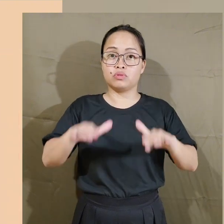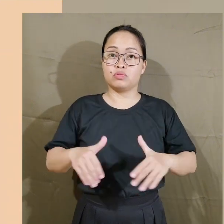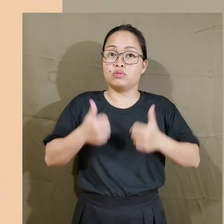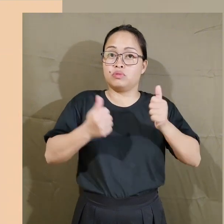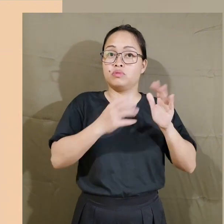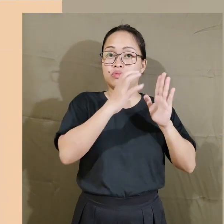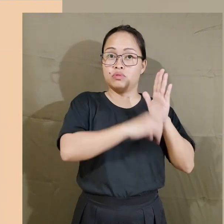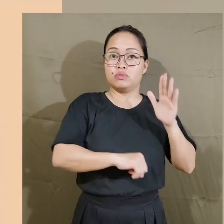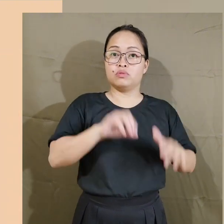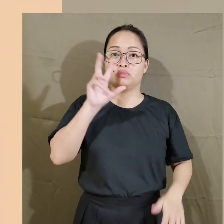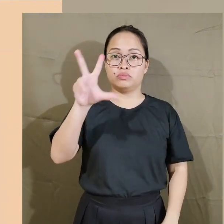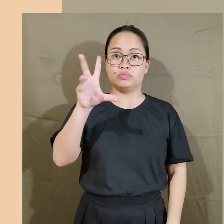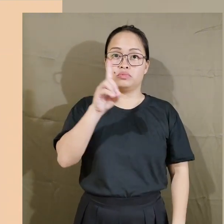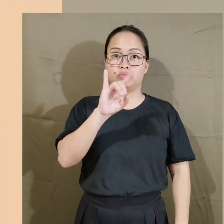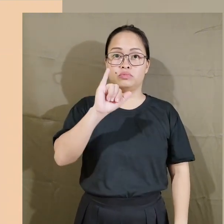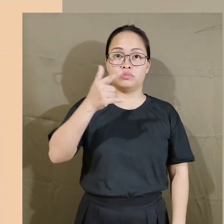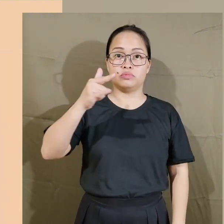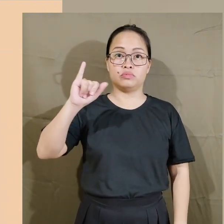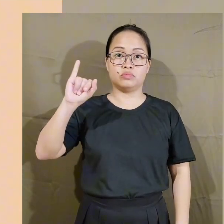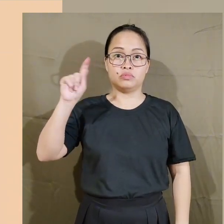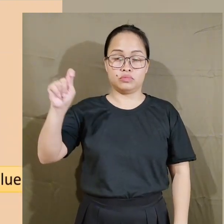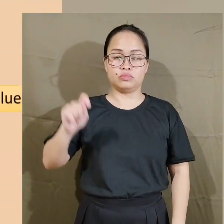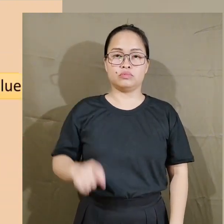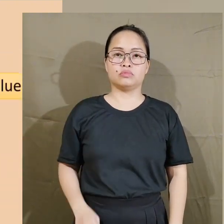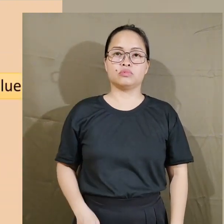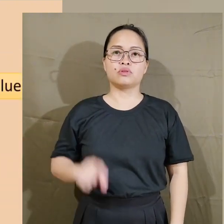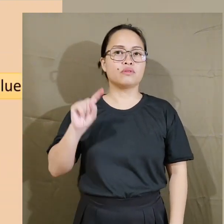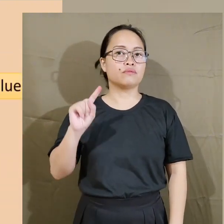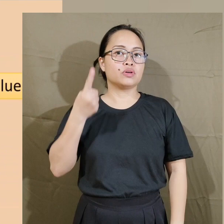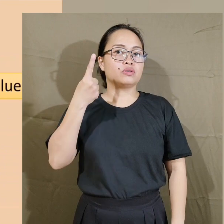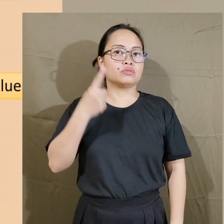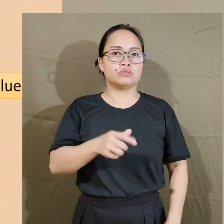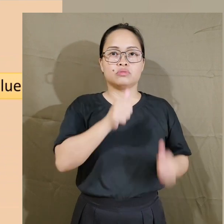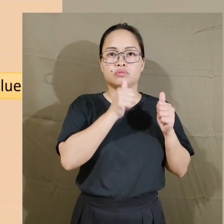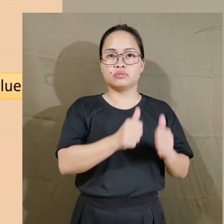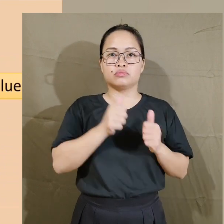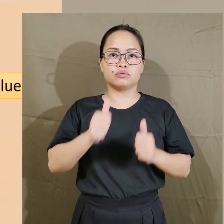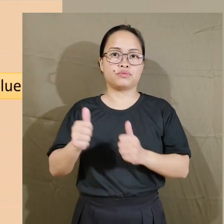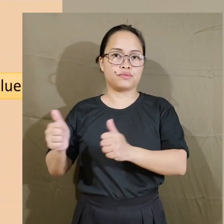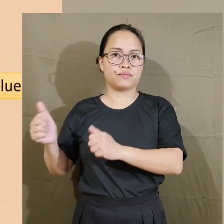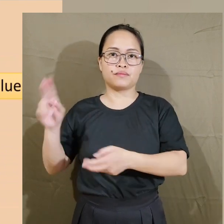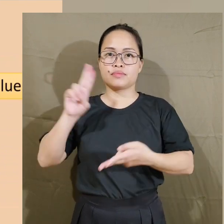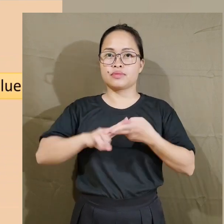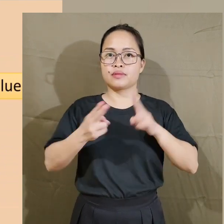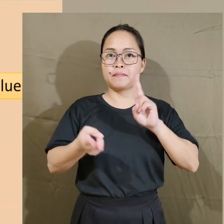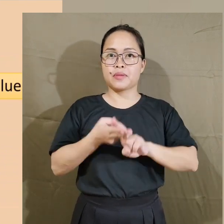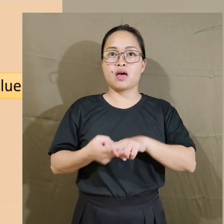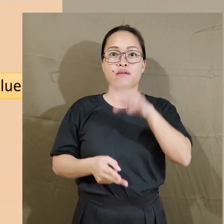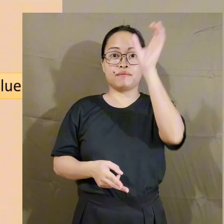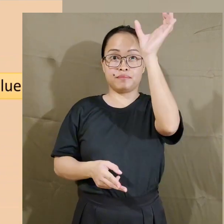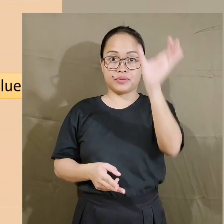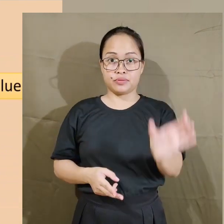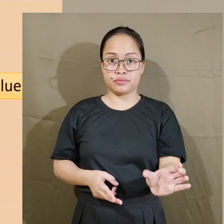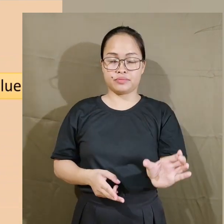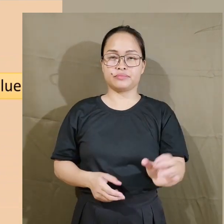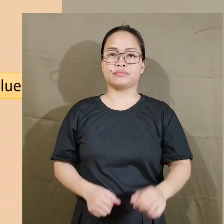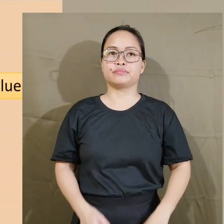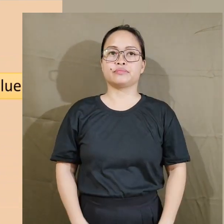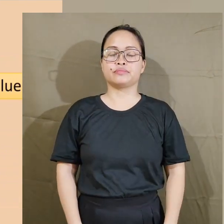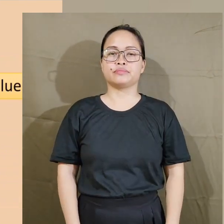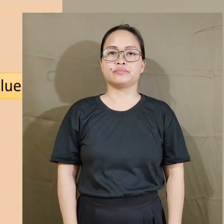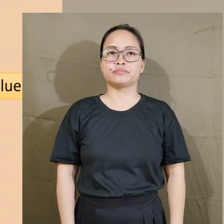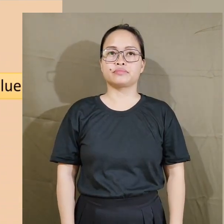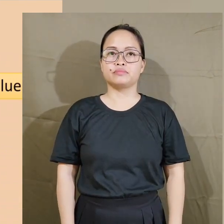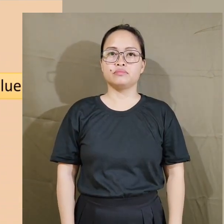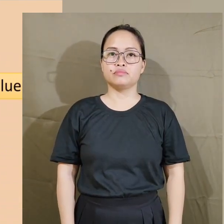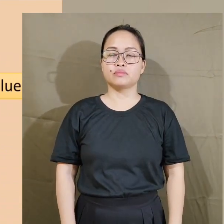three-digit numbers. Step 1. Align the numbers vertically, placing